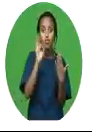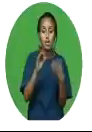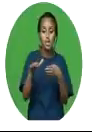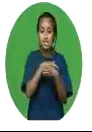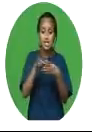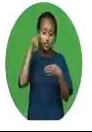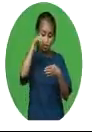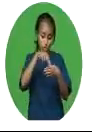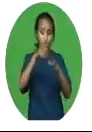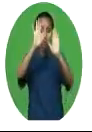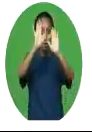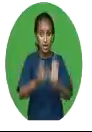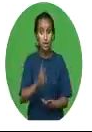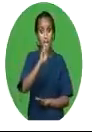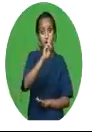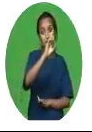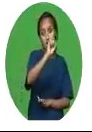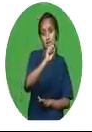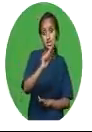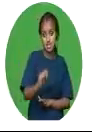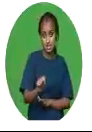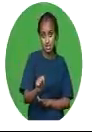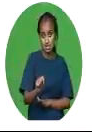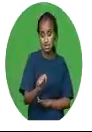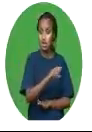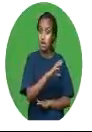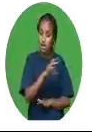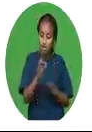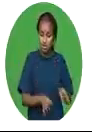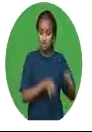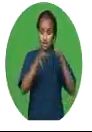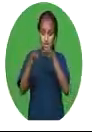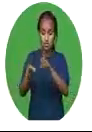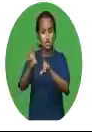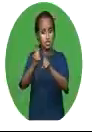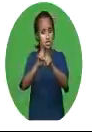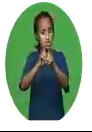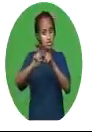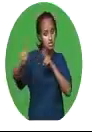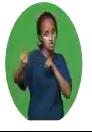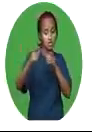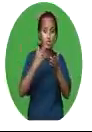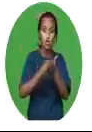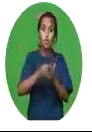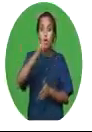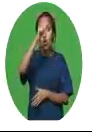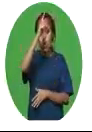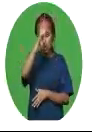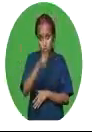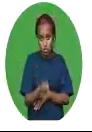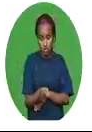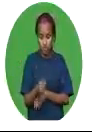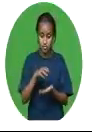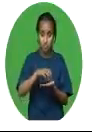of plane RST and transfer distances from the horizontal projection plane